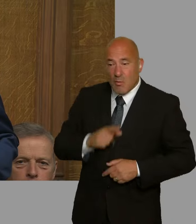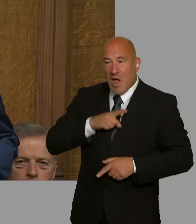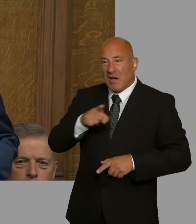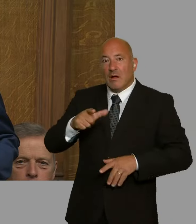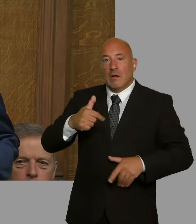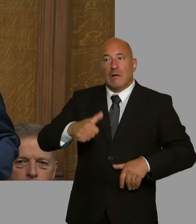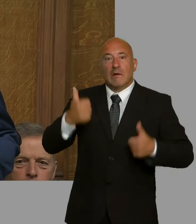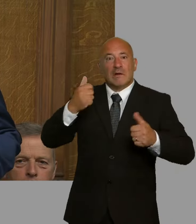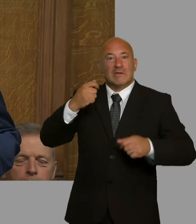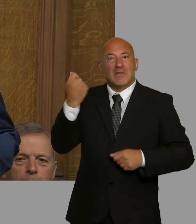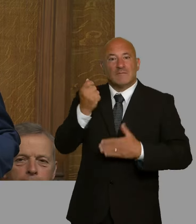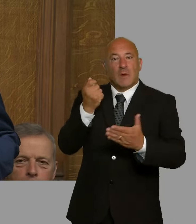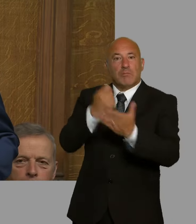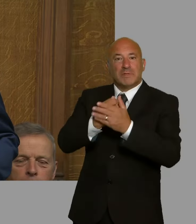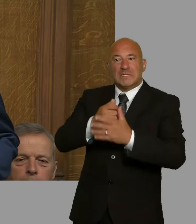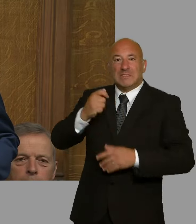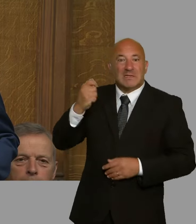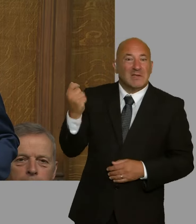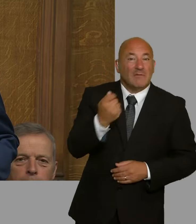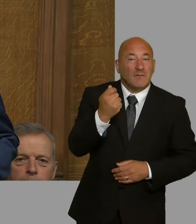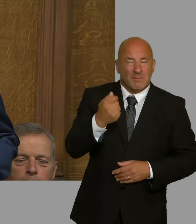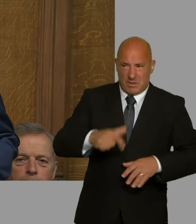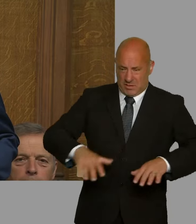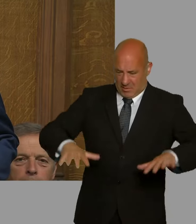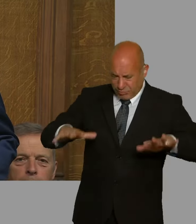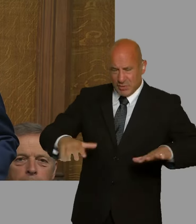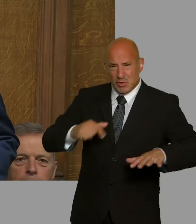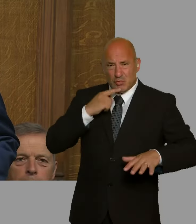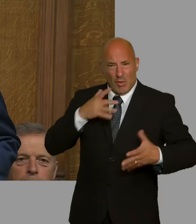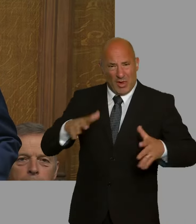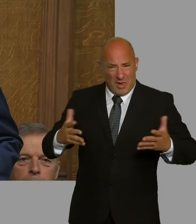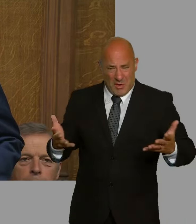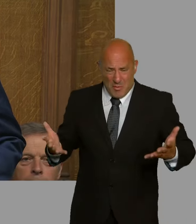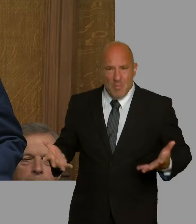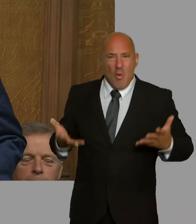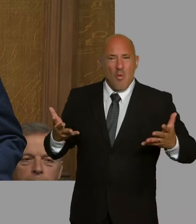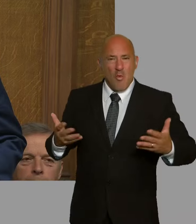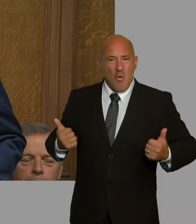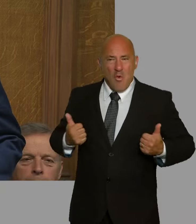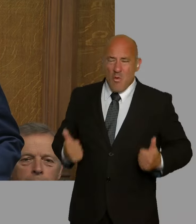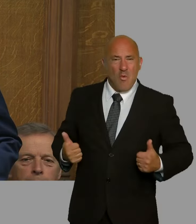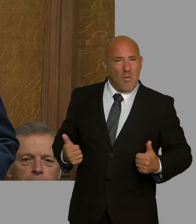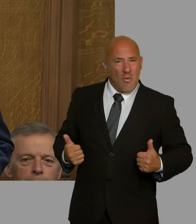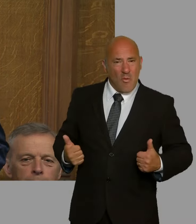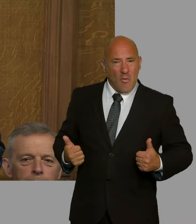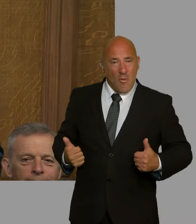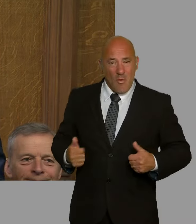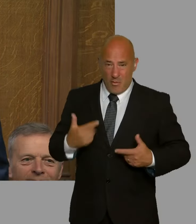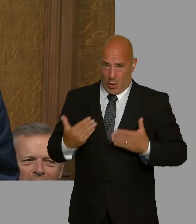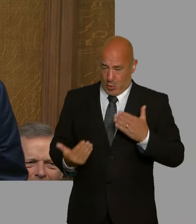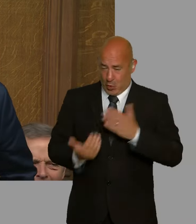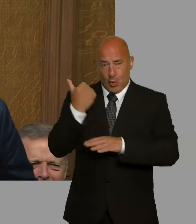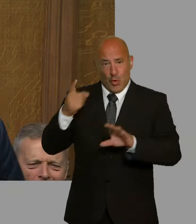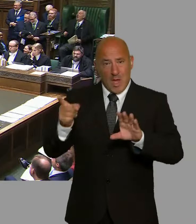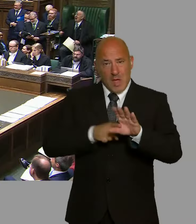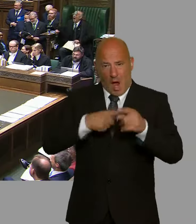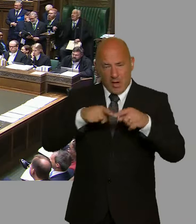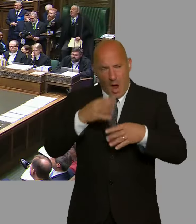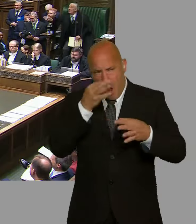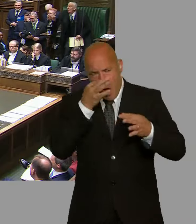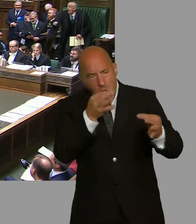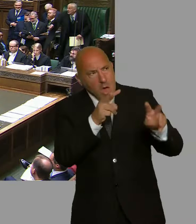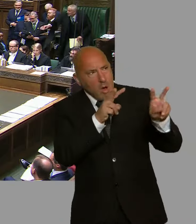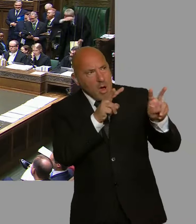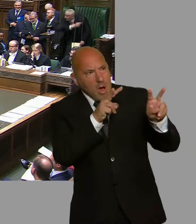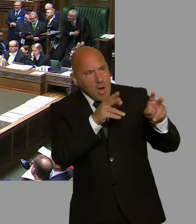on a world stage, put £400 million into our economy. What's not to like?